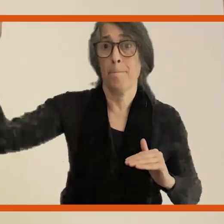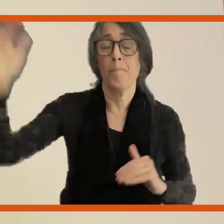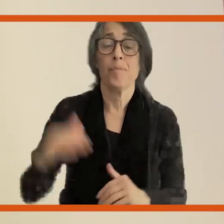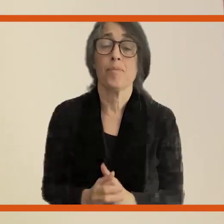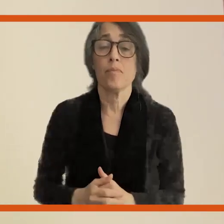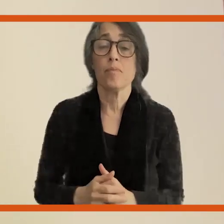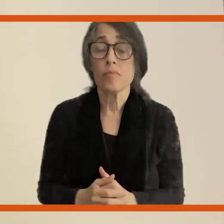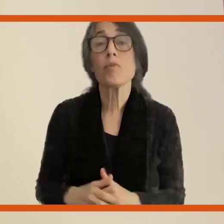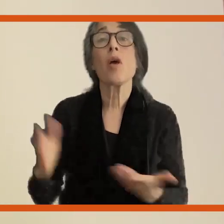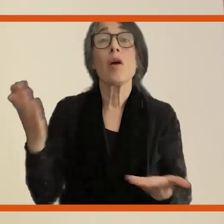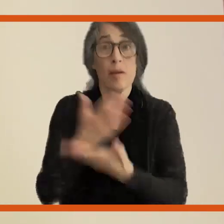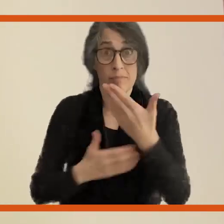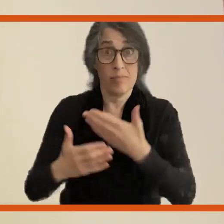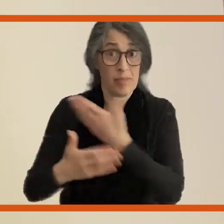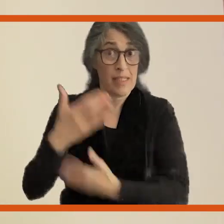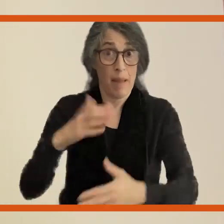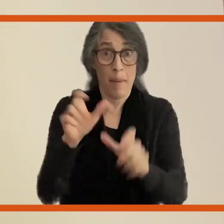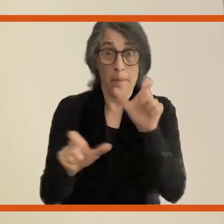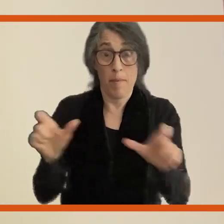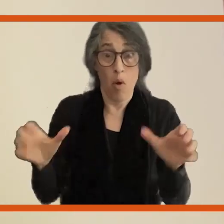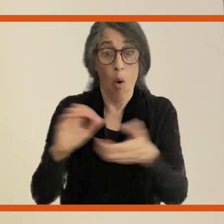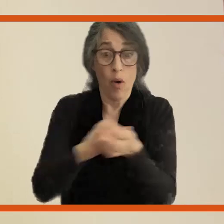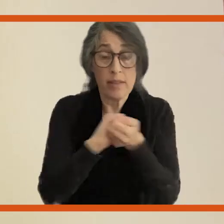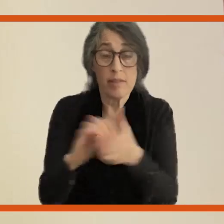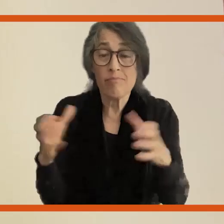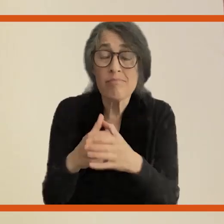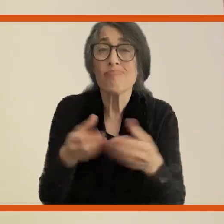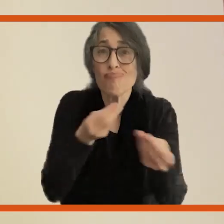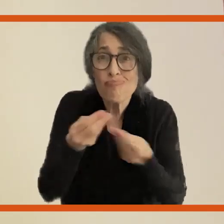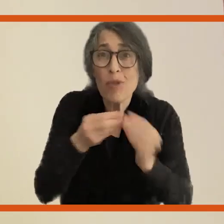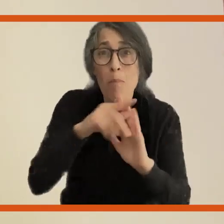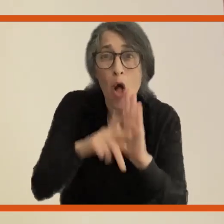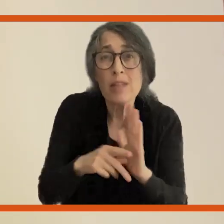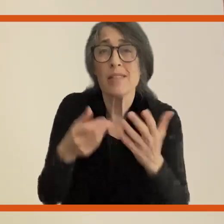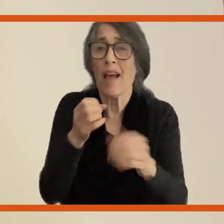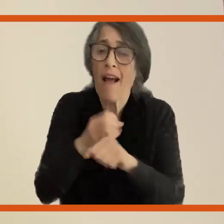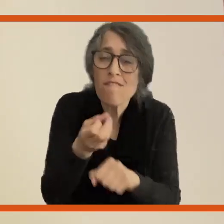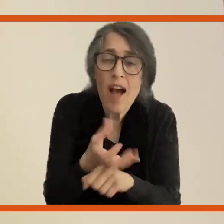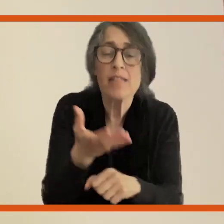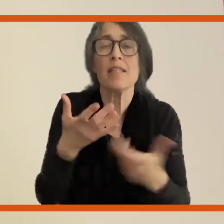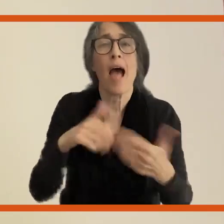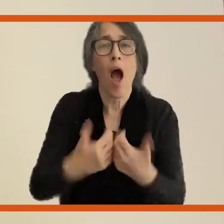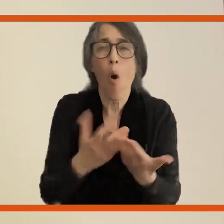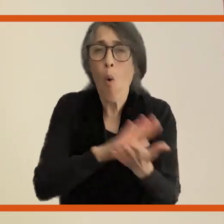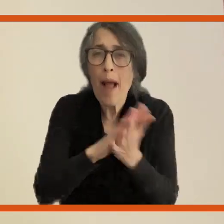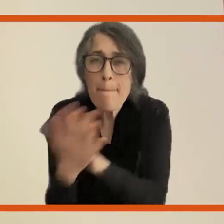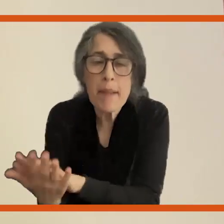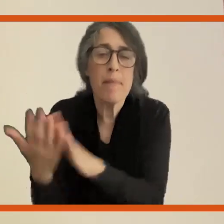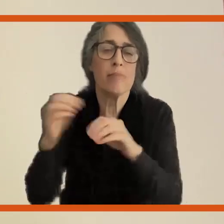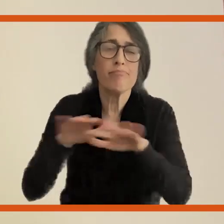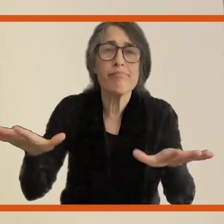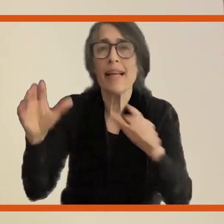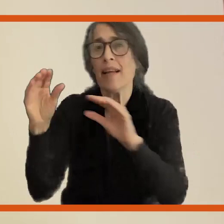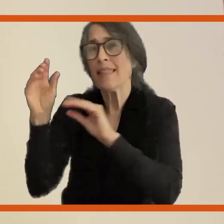All OPDs have a role to play in policy development, accessibility, advisory,